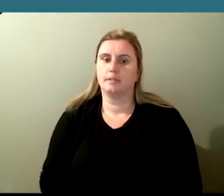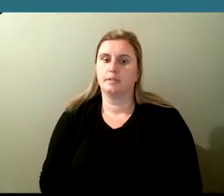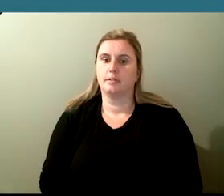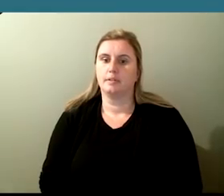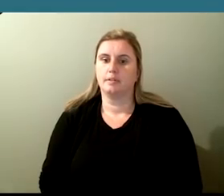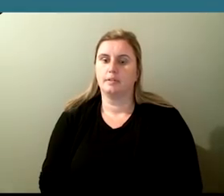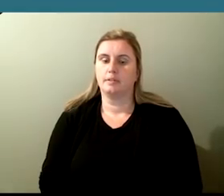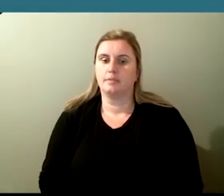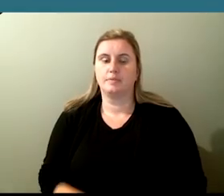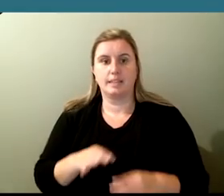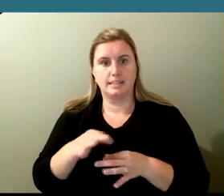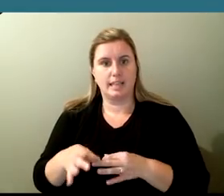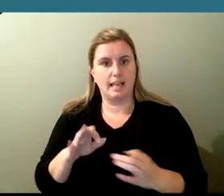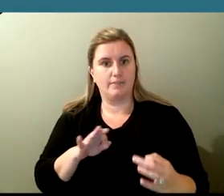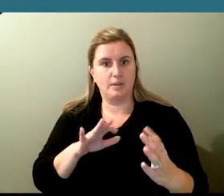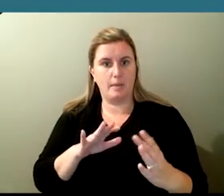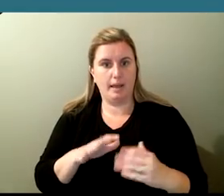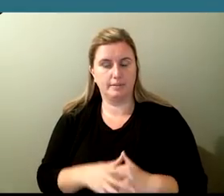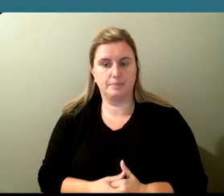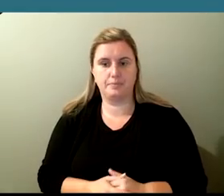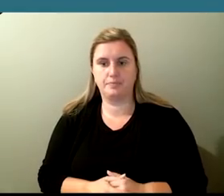So what about delayed feedback?